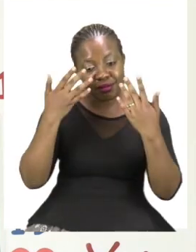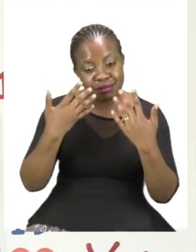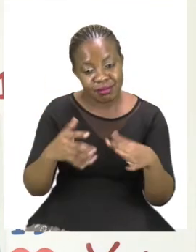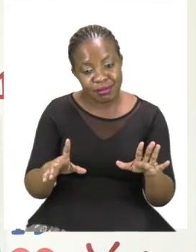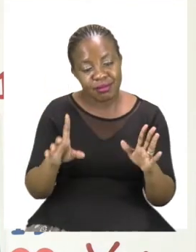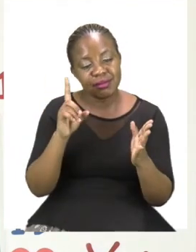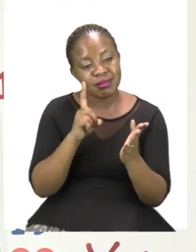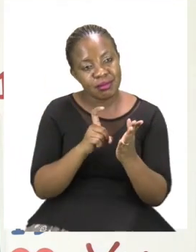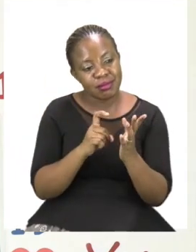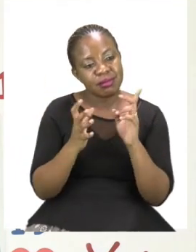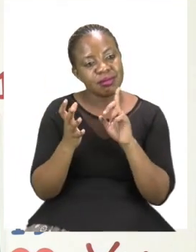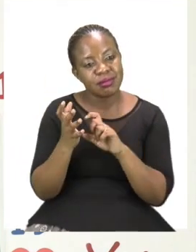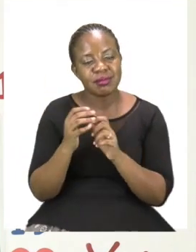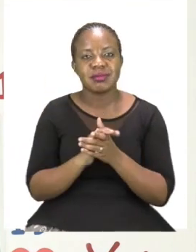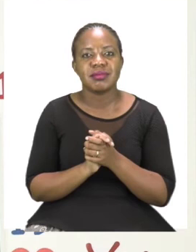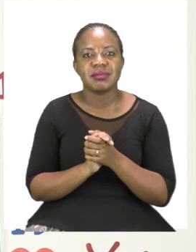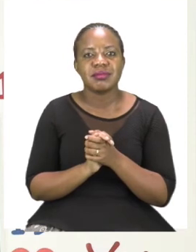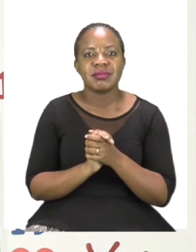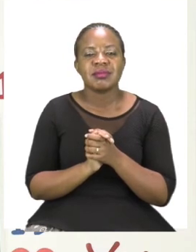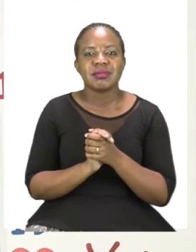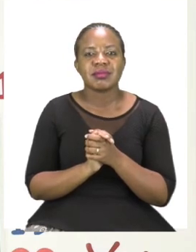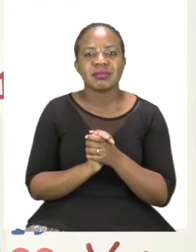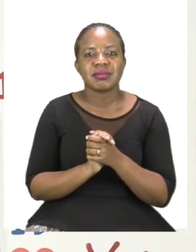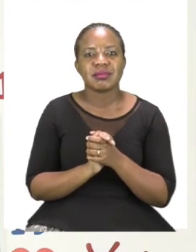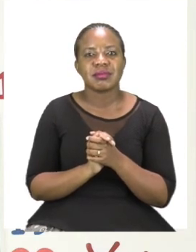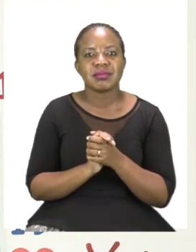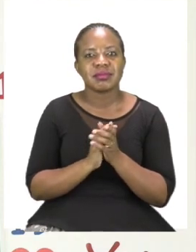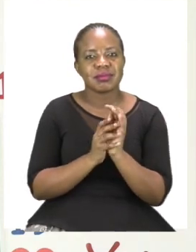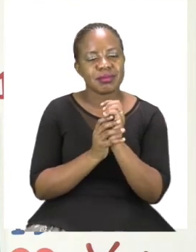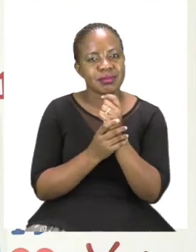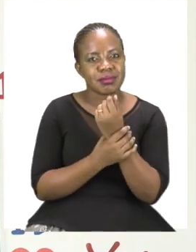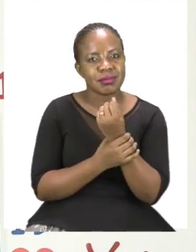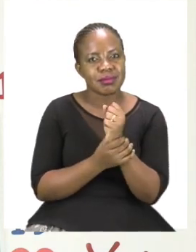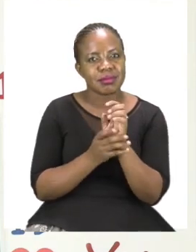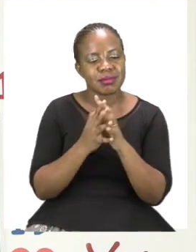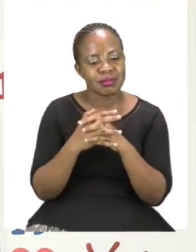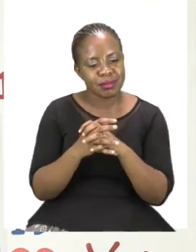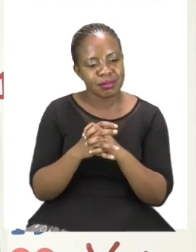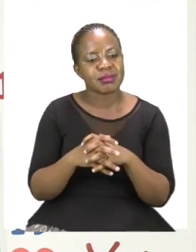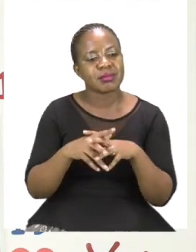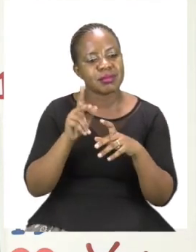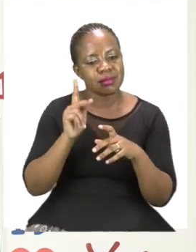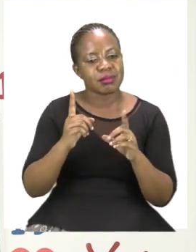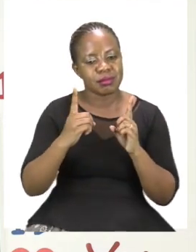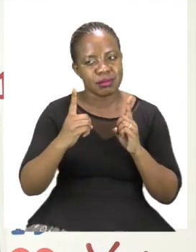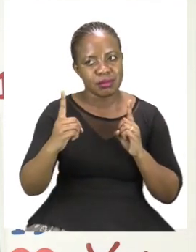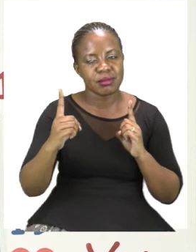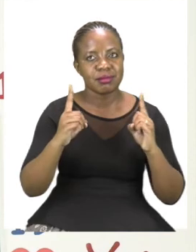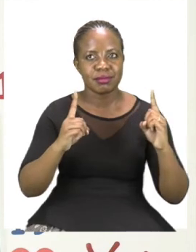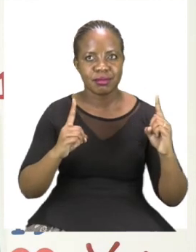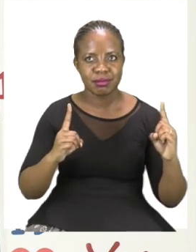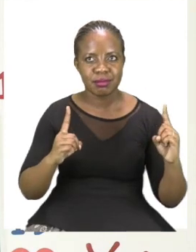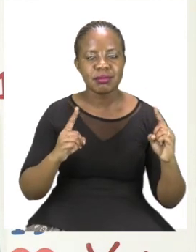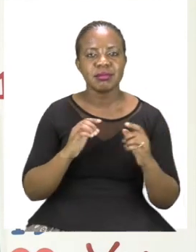sanitize. And I want you to please also practice good social distancing. That way, you